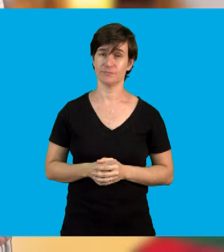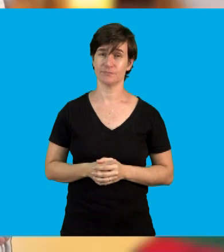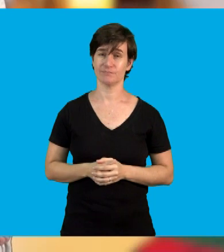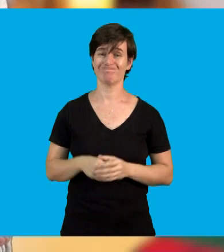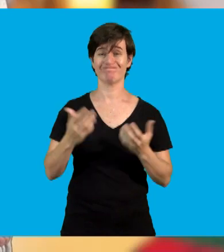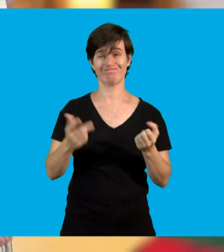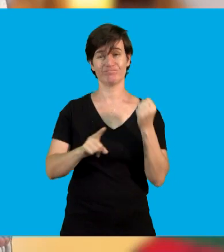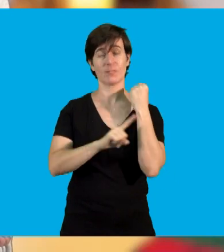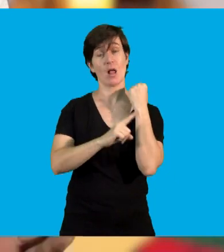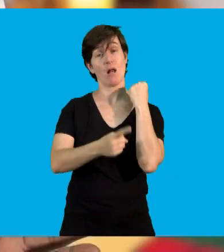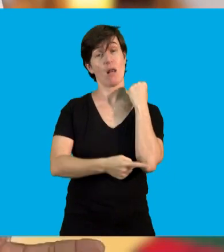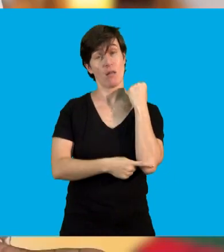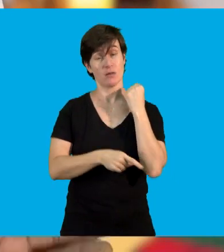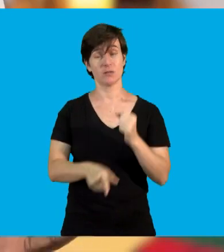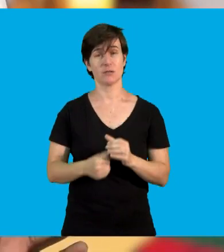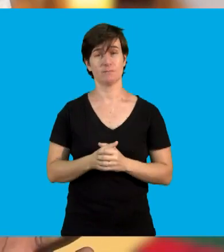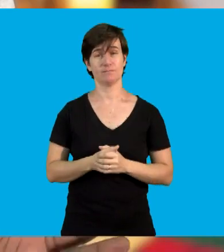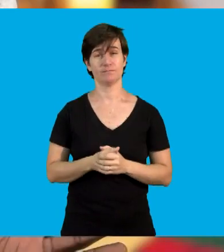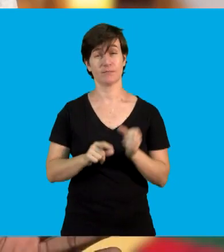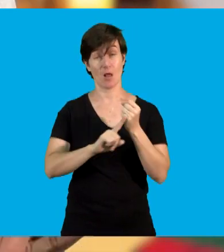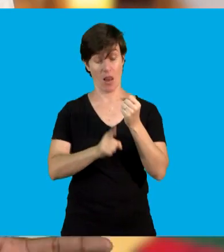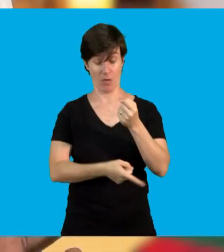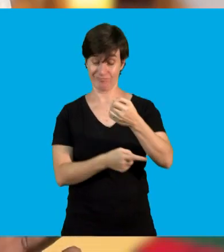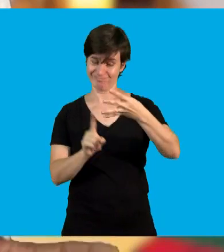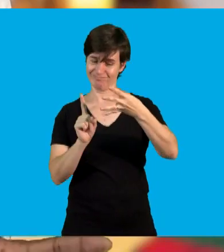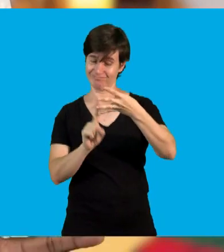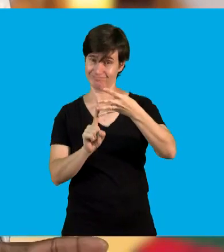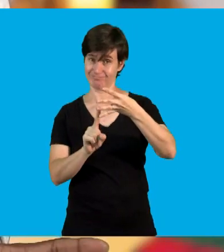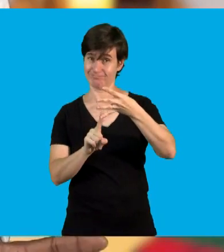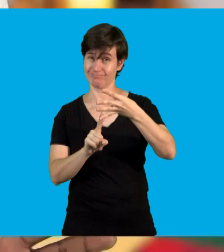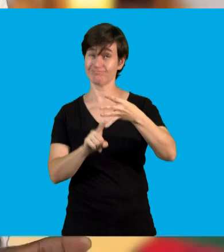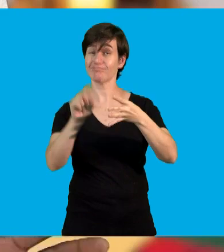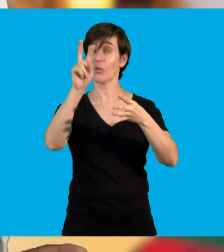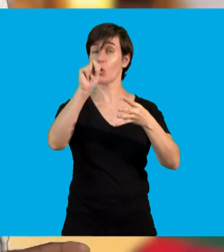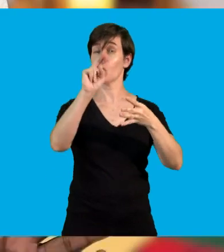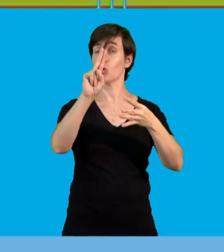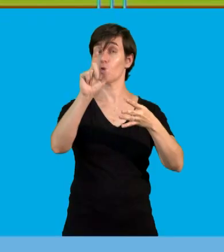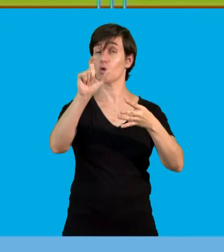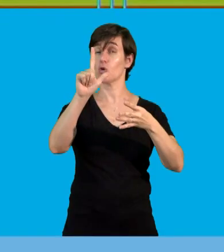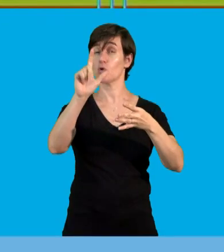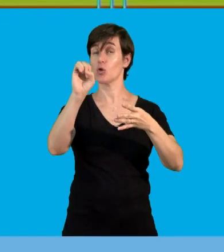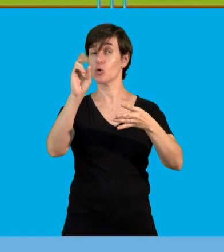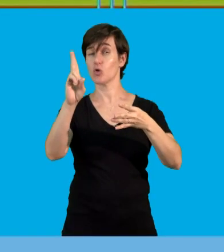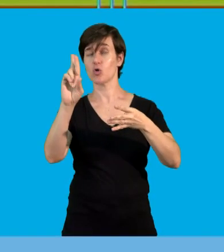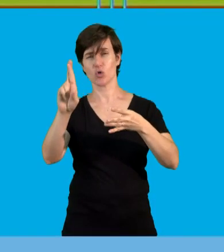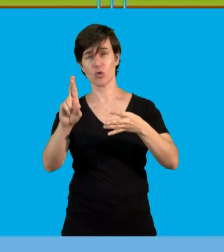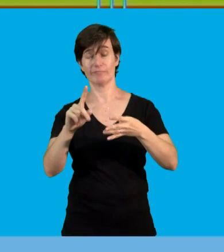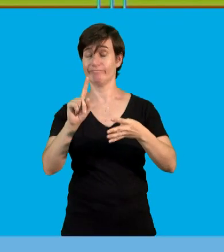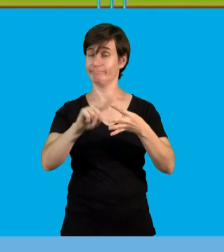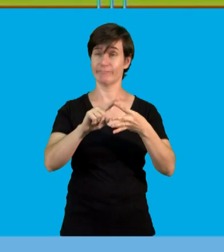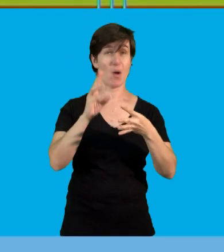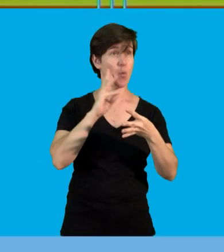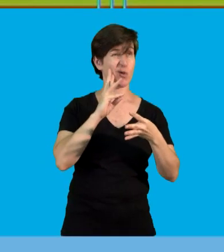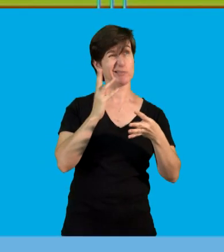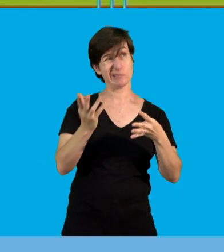are needed. And then lastly, the last alternative source of energy being the nuclear power. So we can't